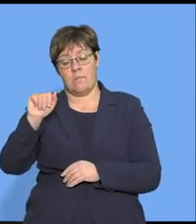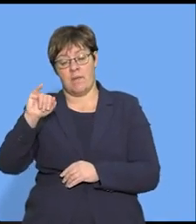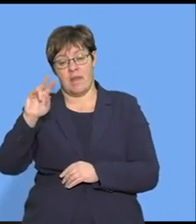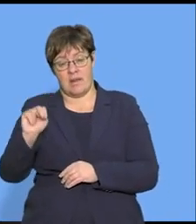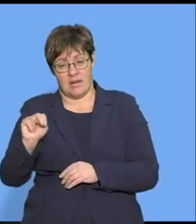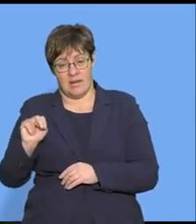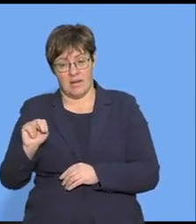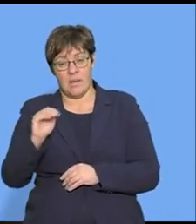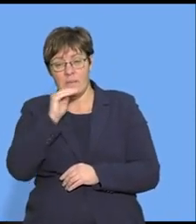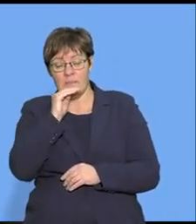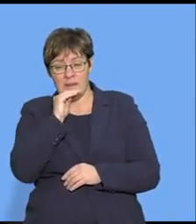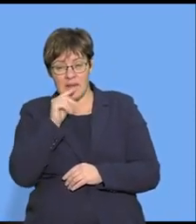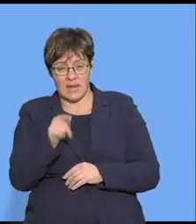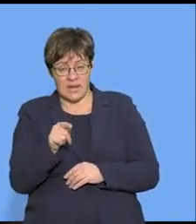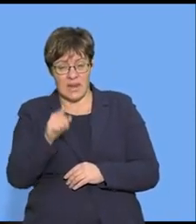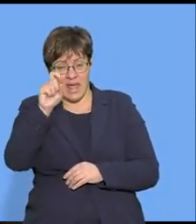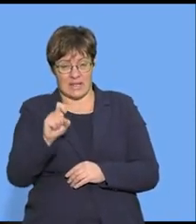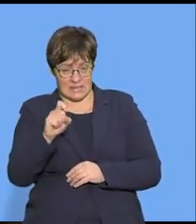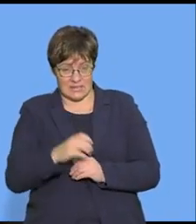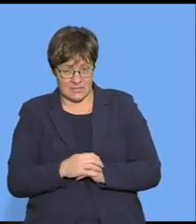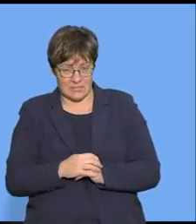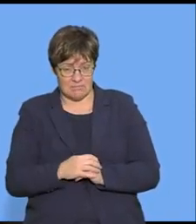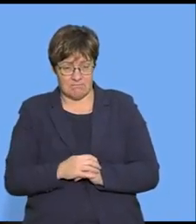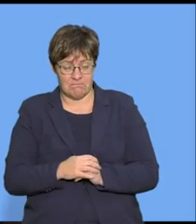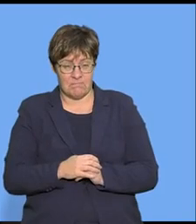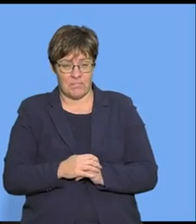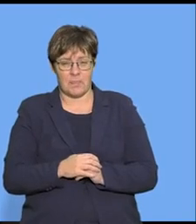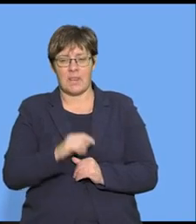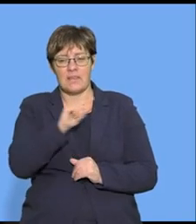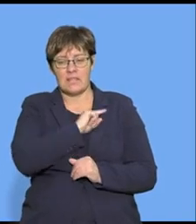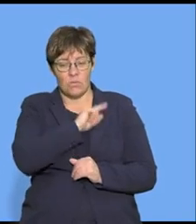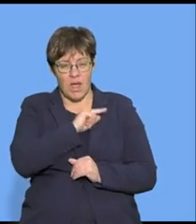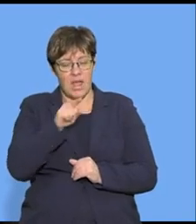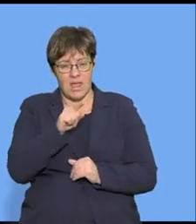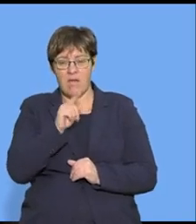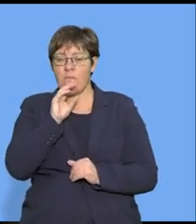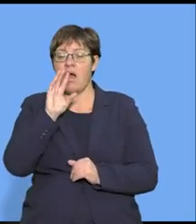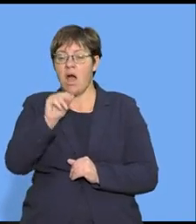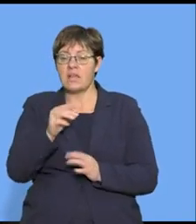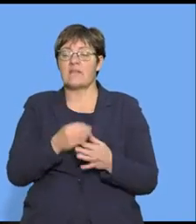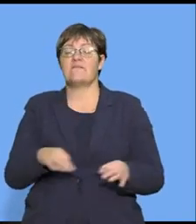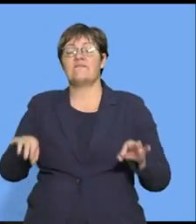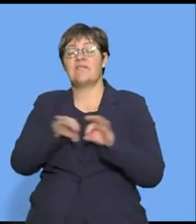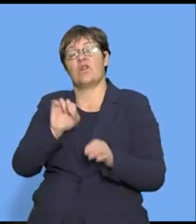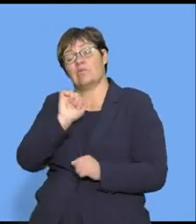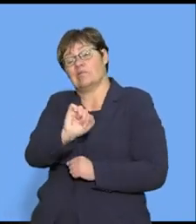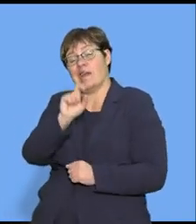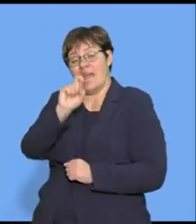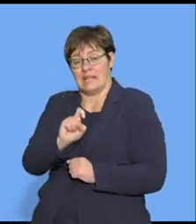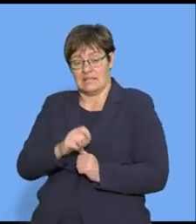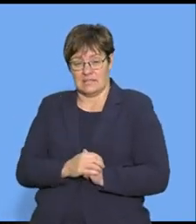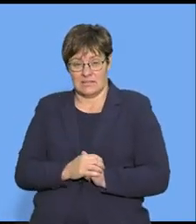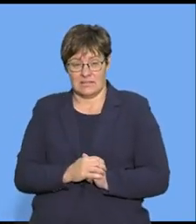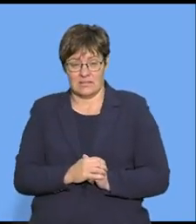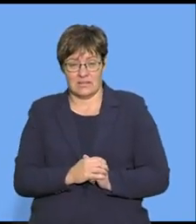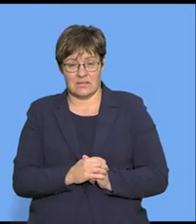restrict x, right? That's why they are specifically asking you about the values of x. So in simple terms,